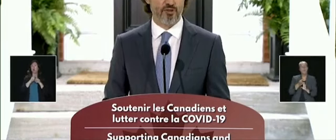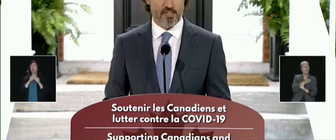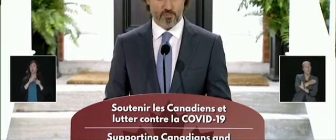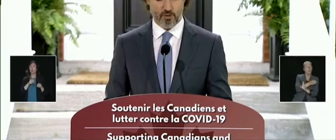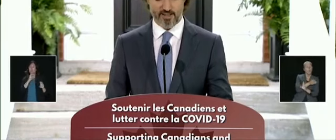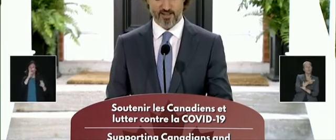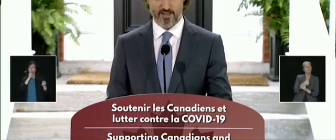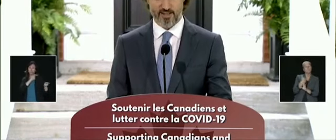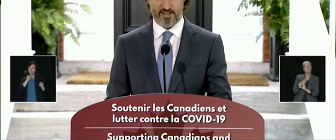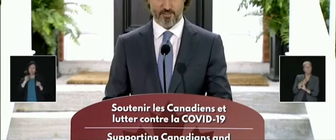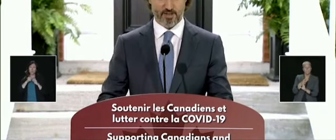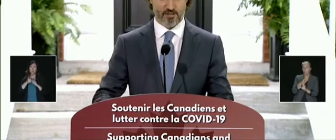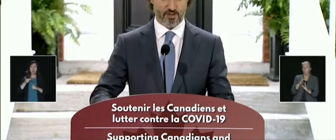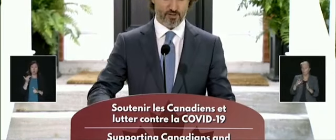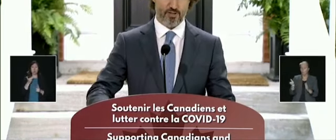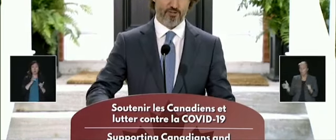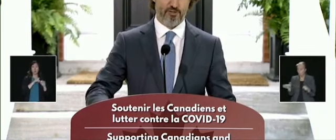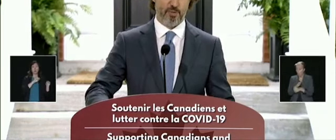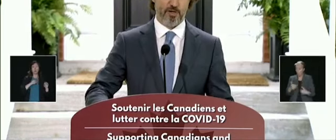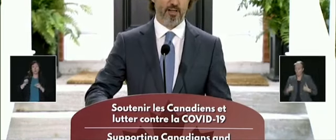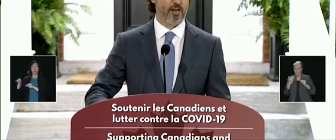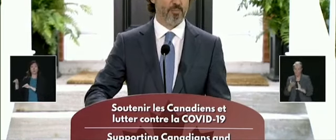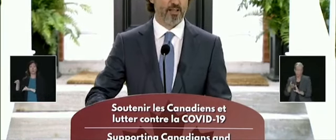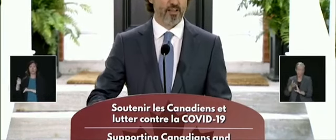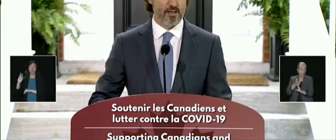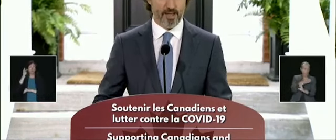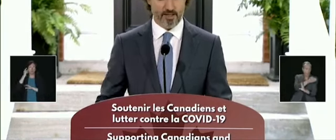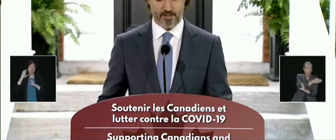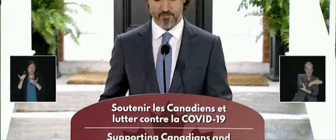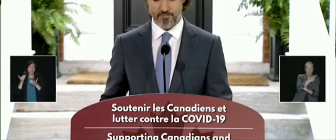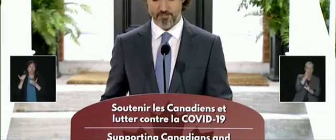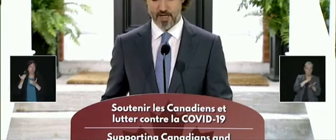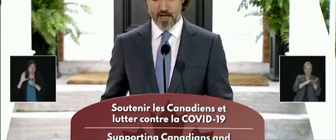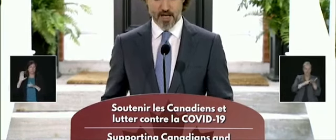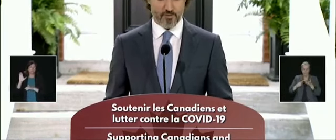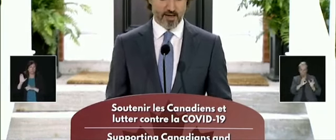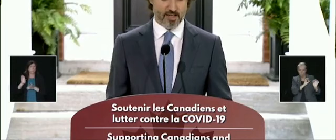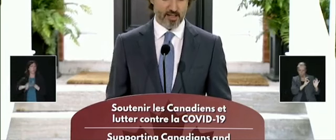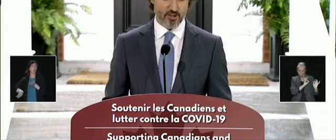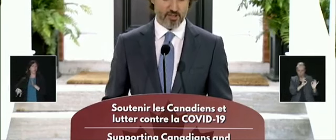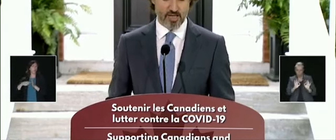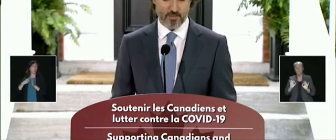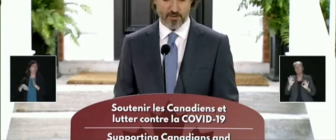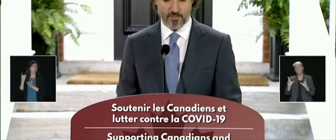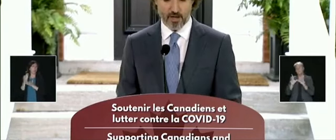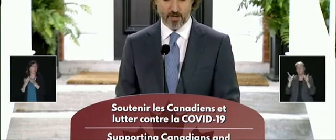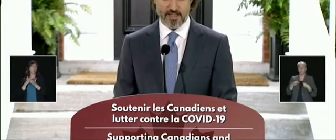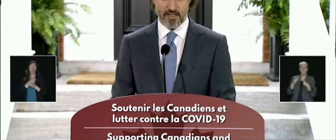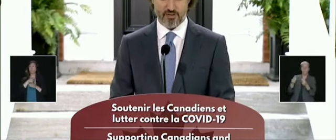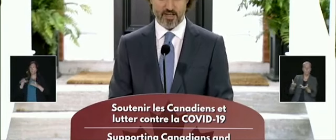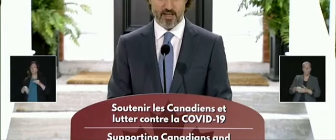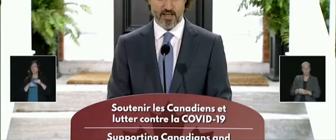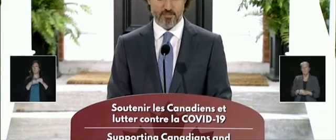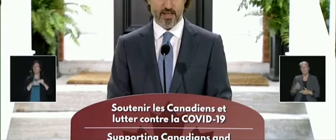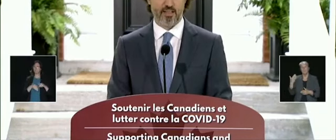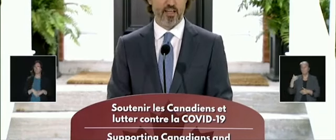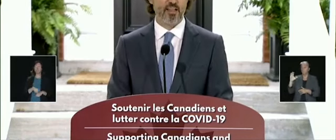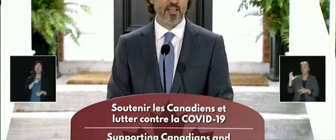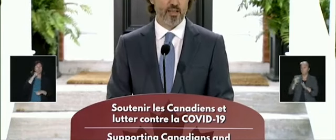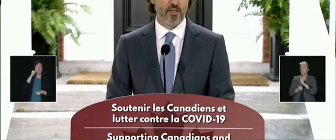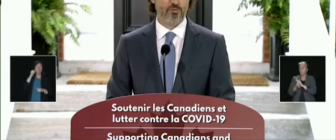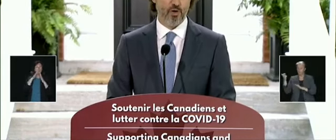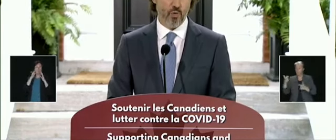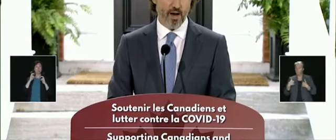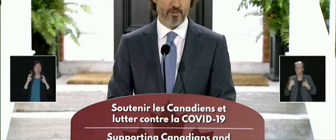are transported, something the Conservative Party all but eliminated. Other regulations tabled in Parliament yesterday make it